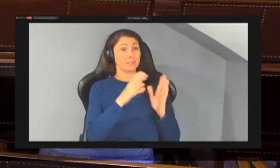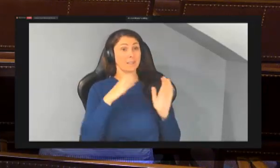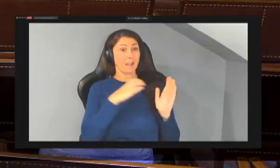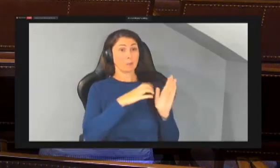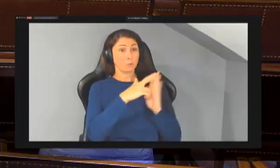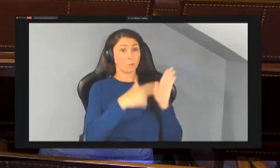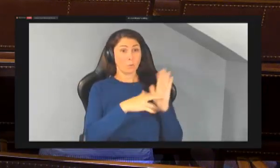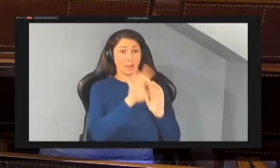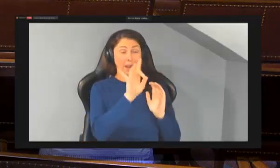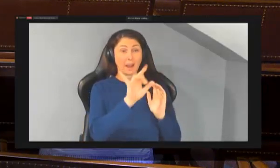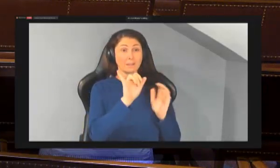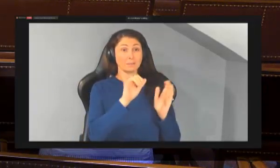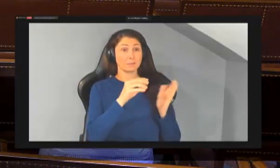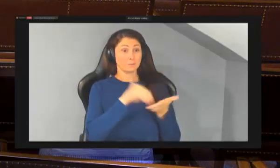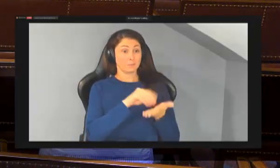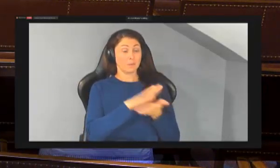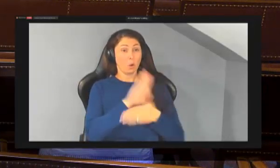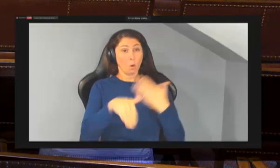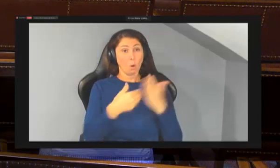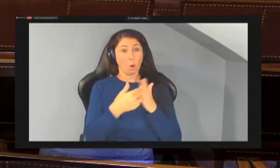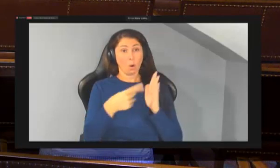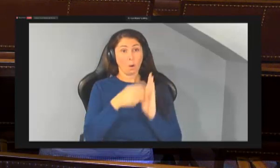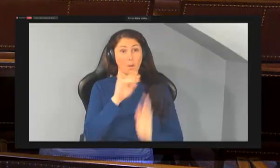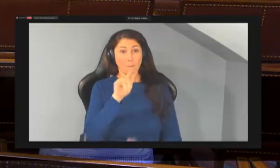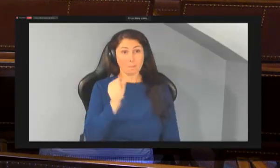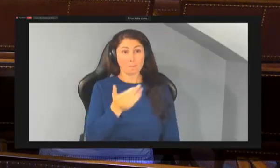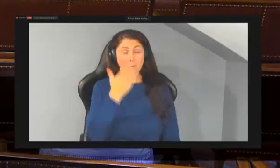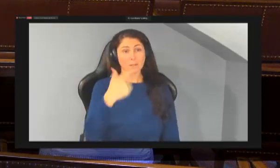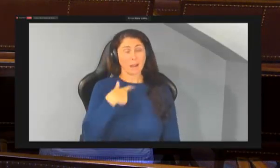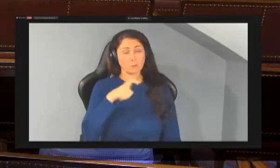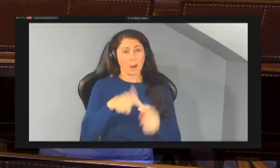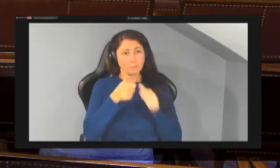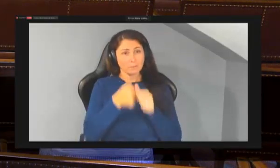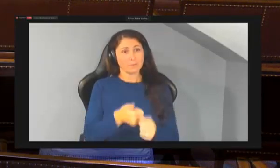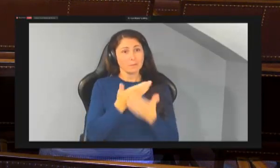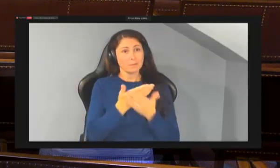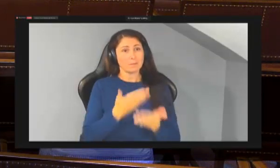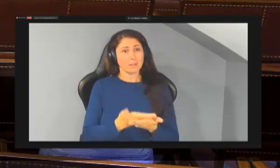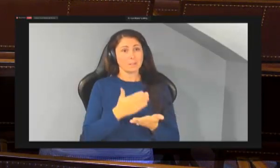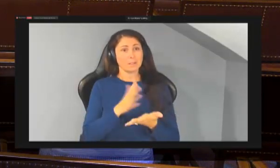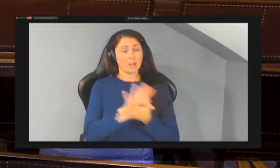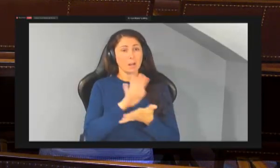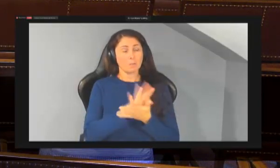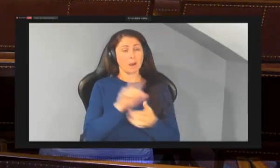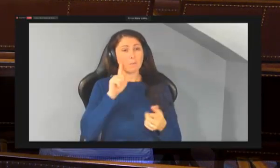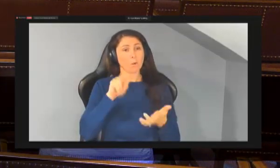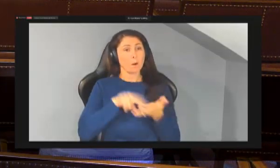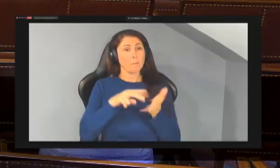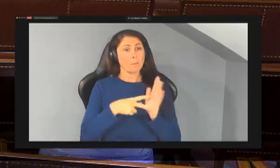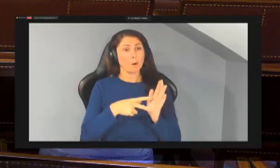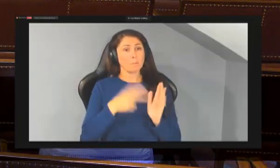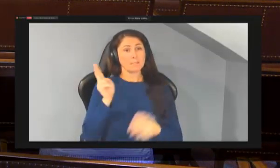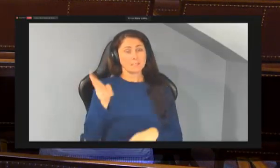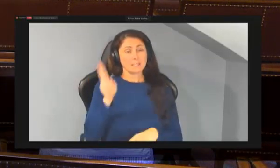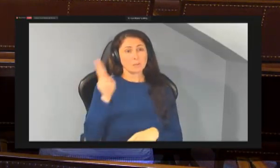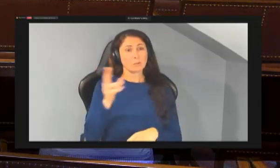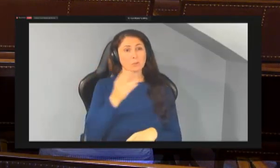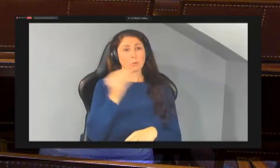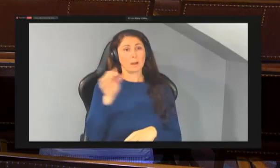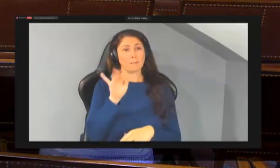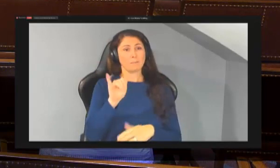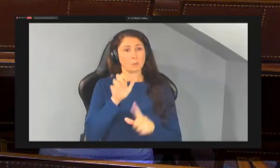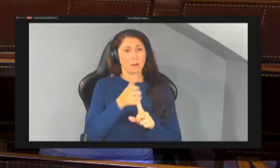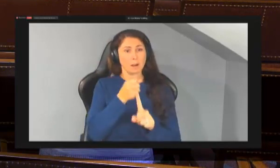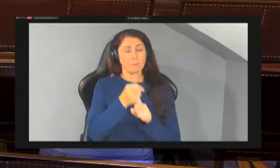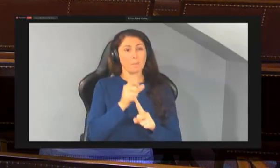that all bills must have accompanying documentation as to purpose, history, and fiscal impact in a manner